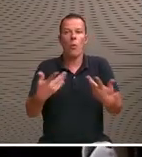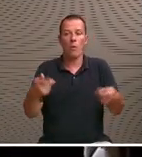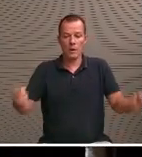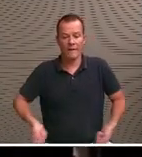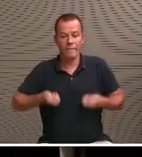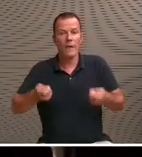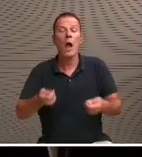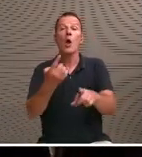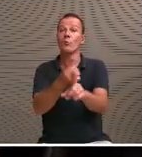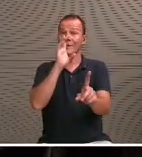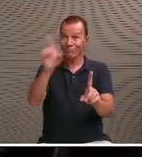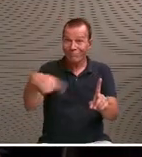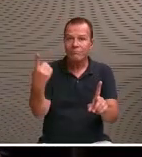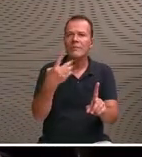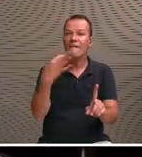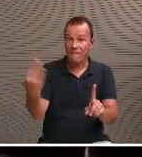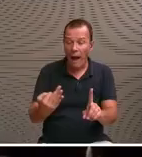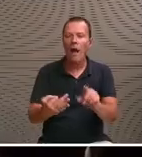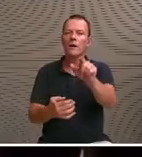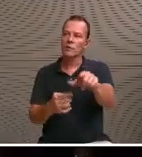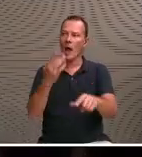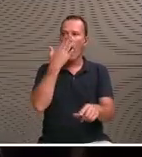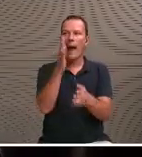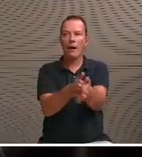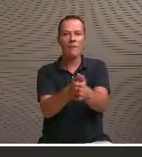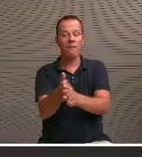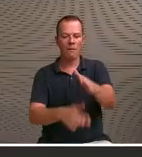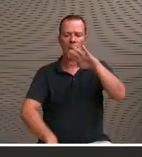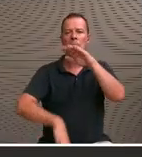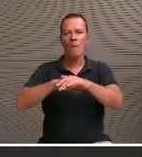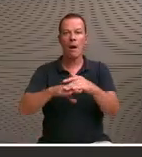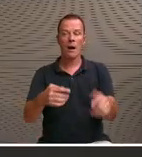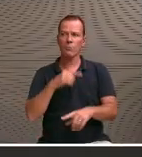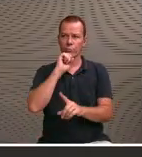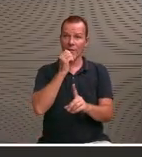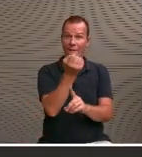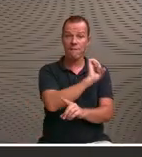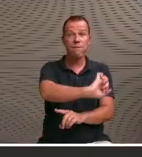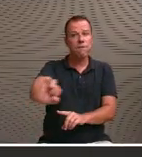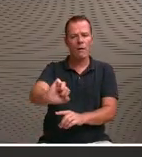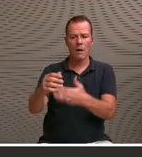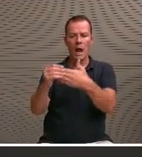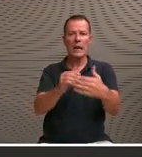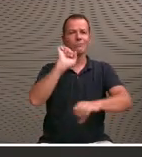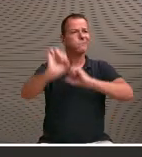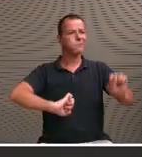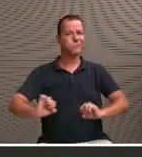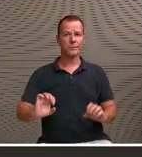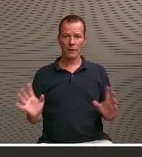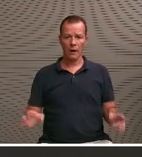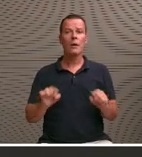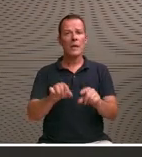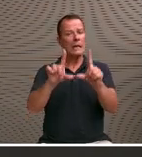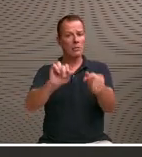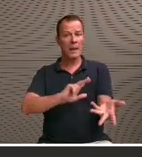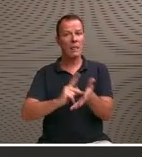you will be maximizing your chances of market leadership, of accelerating the deployment of climate technology, and accelerating